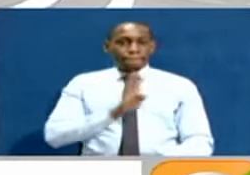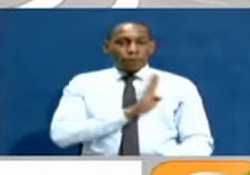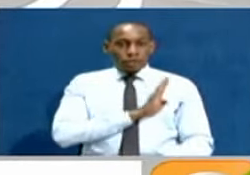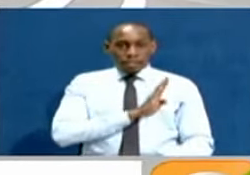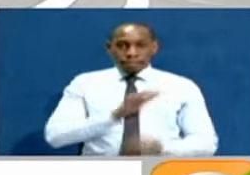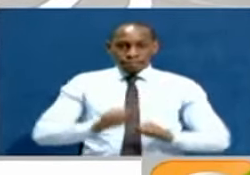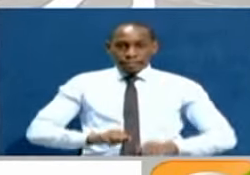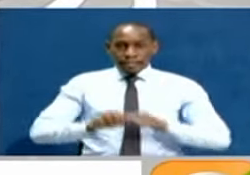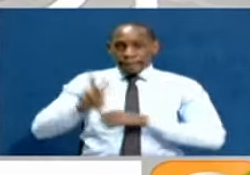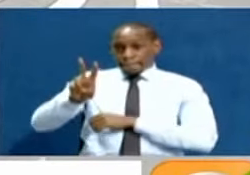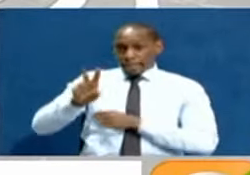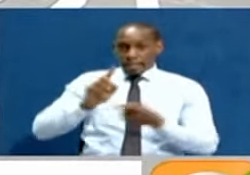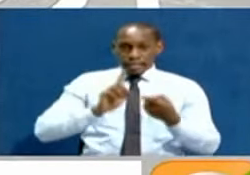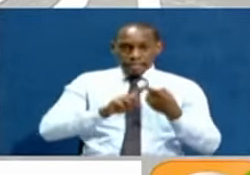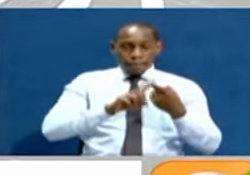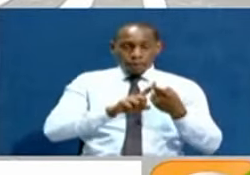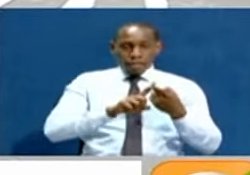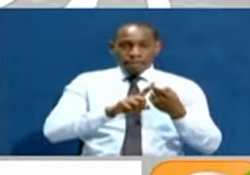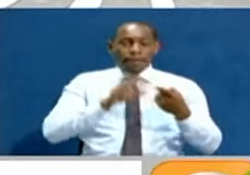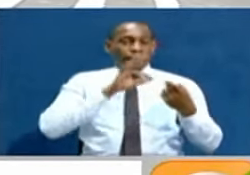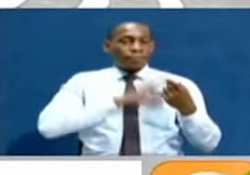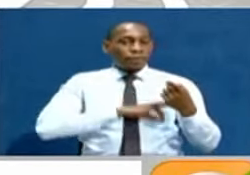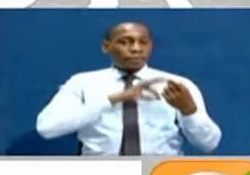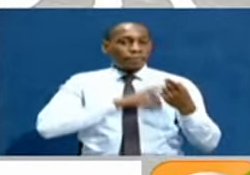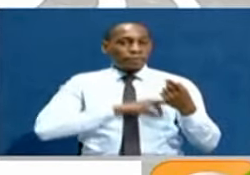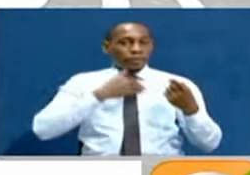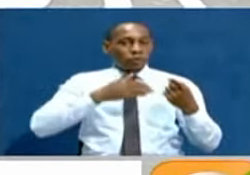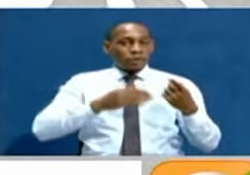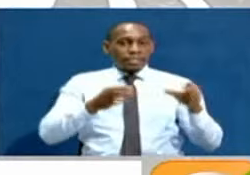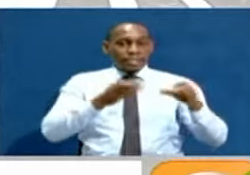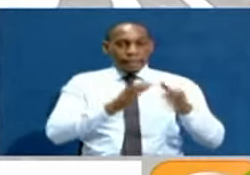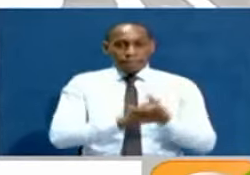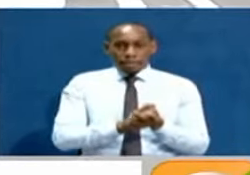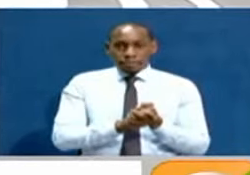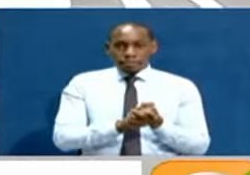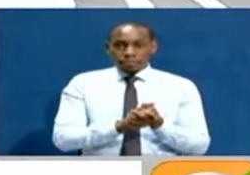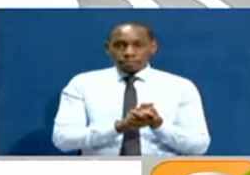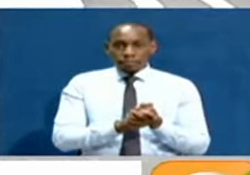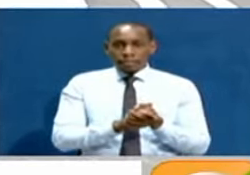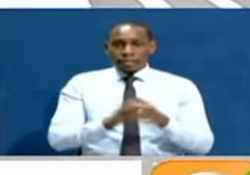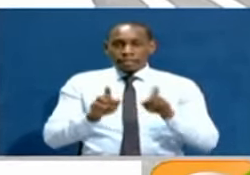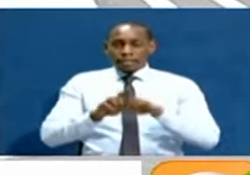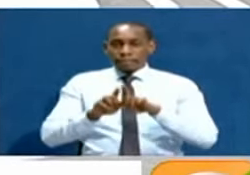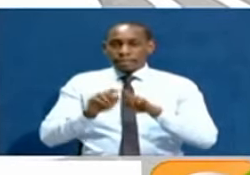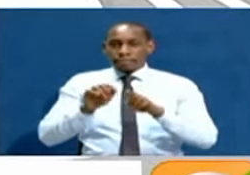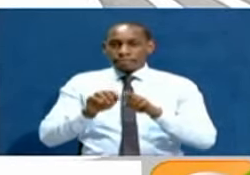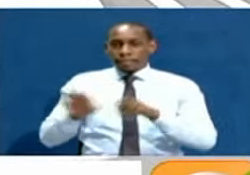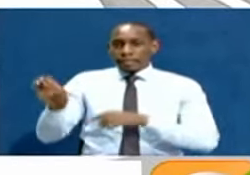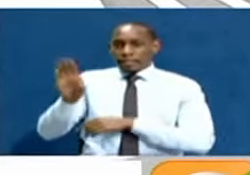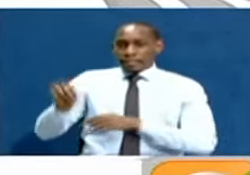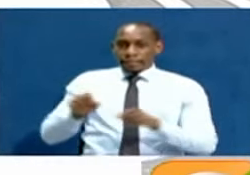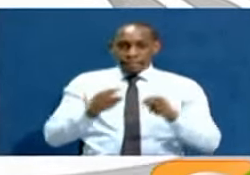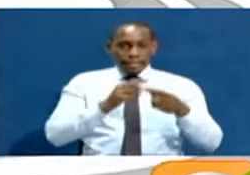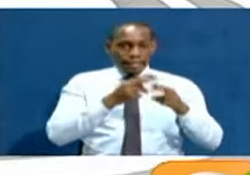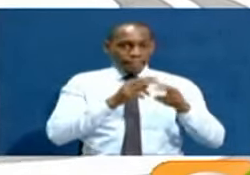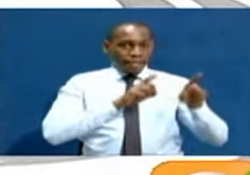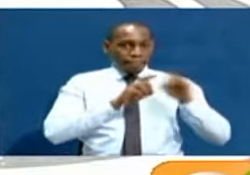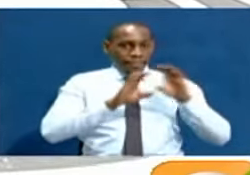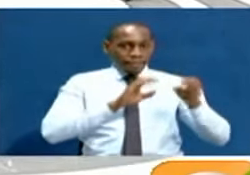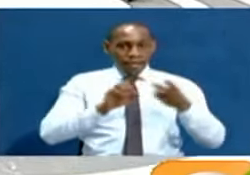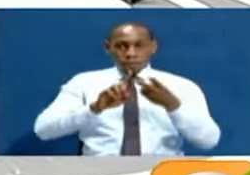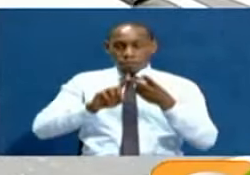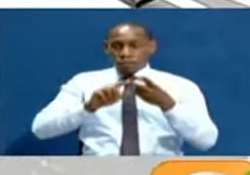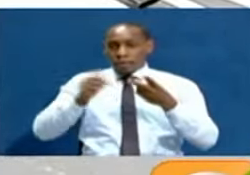He's the chairman of two boards. One, the most profitable company, bar none, in Eastern Central Africa, let's face it, Safaricom. And the other,